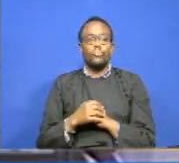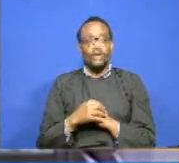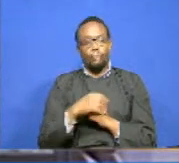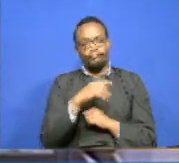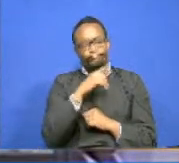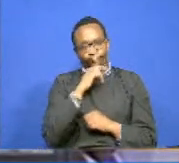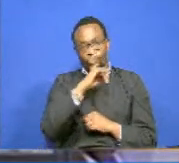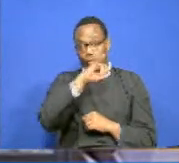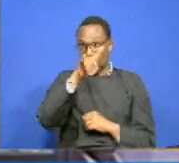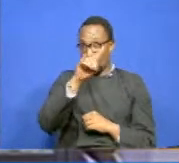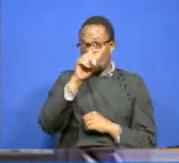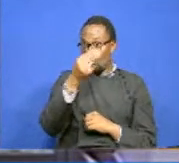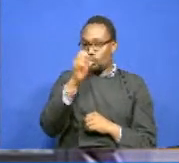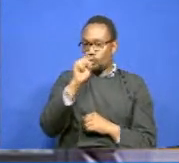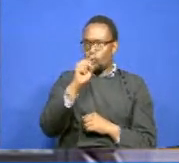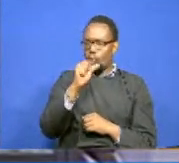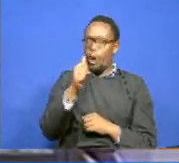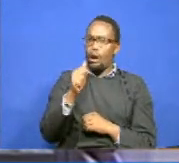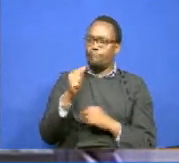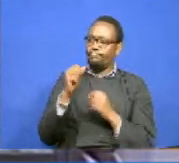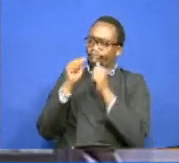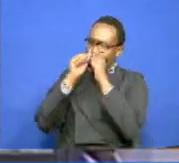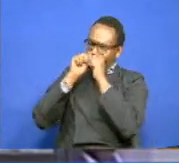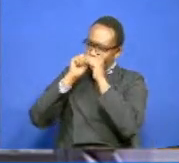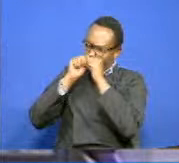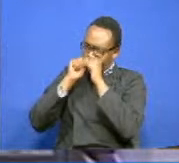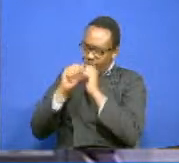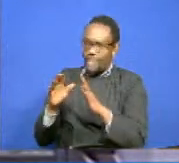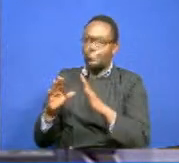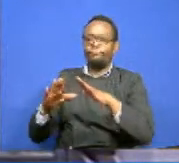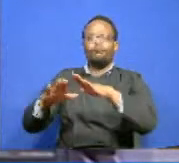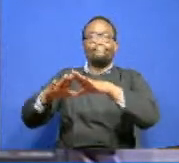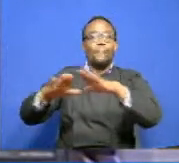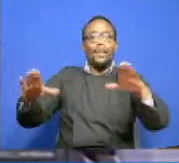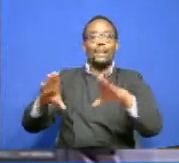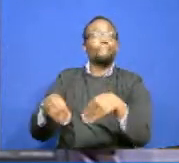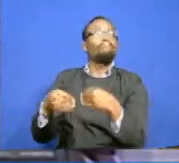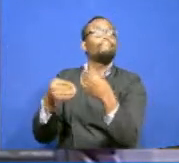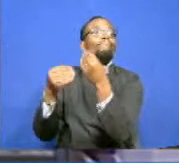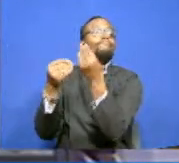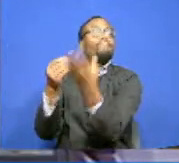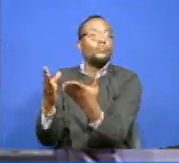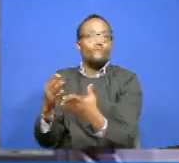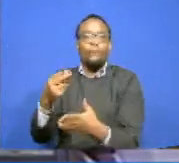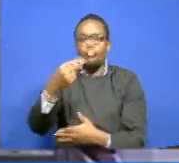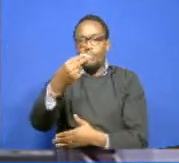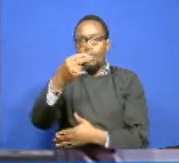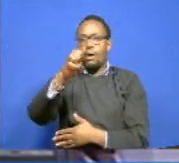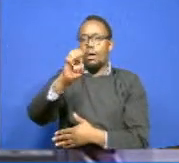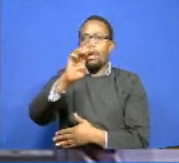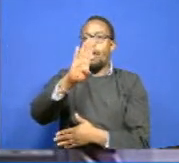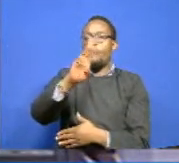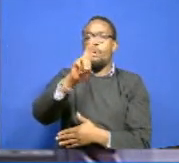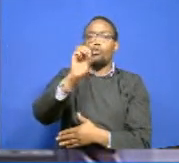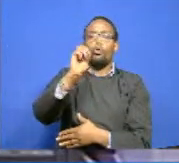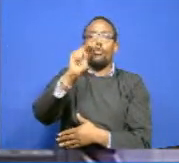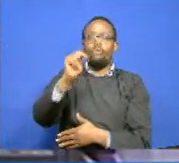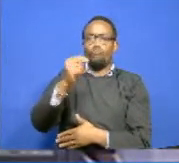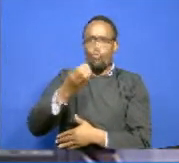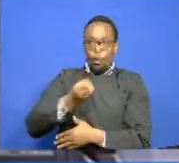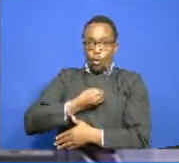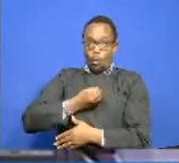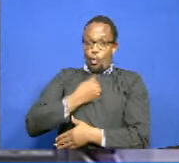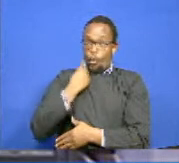Caleb, son of Jephunneh, and gave him Hebron as his inheritance. So Hebron has belonged to Caleb, son